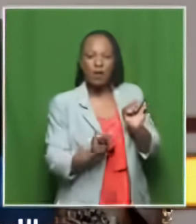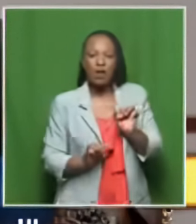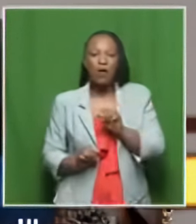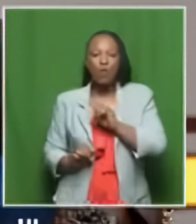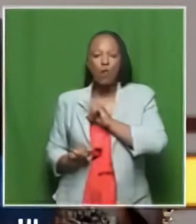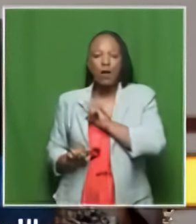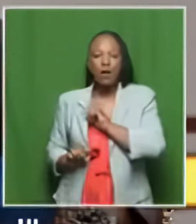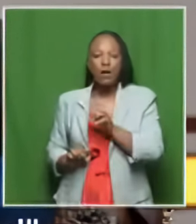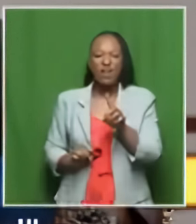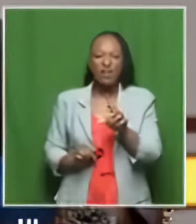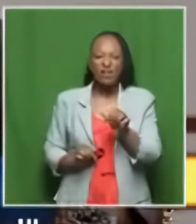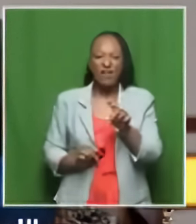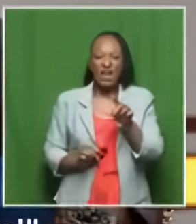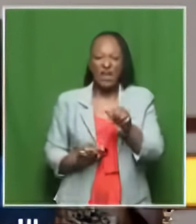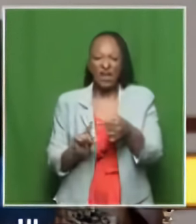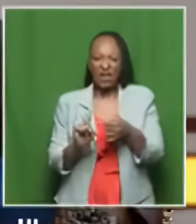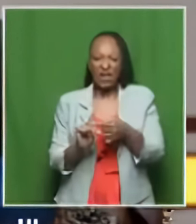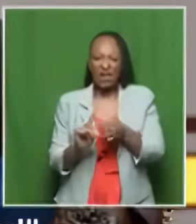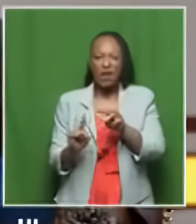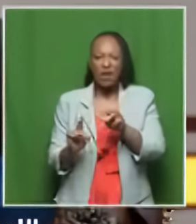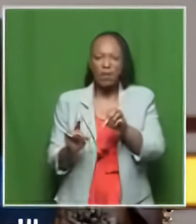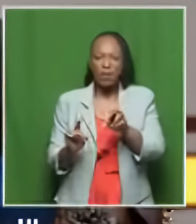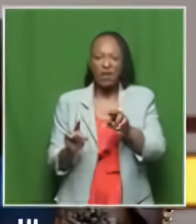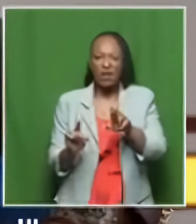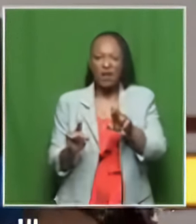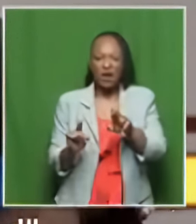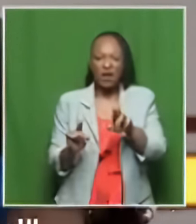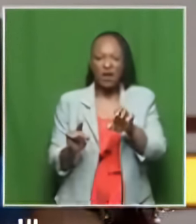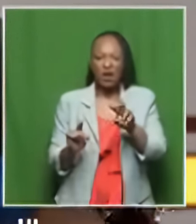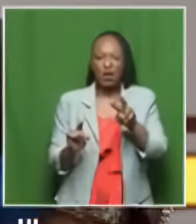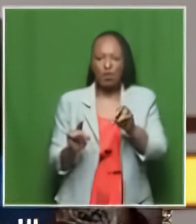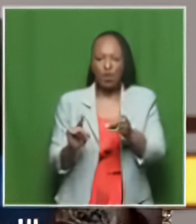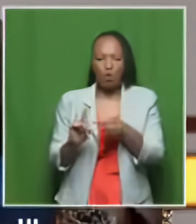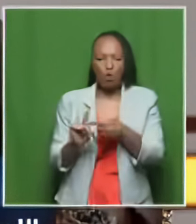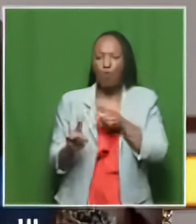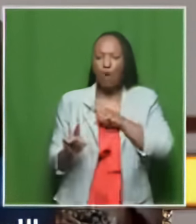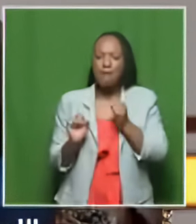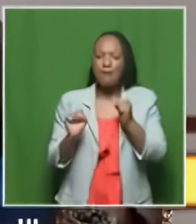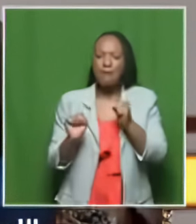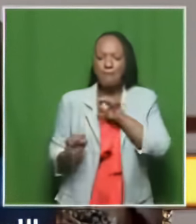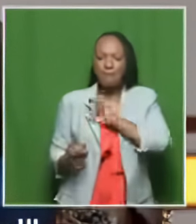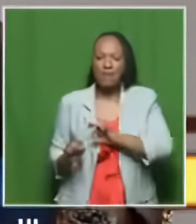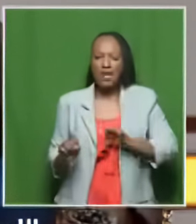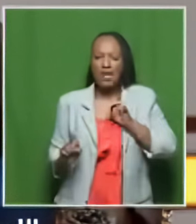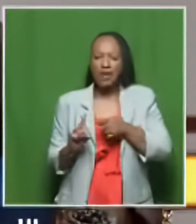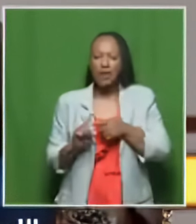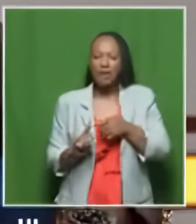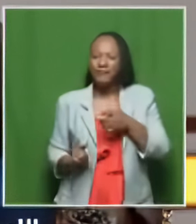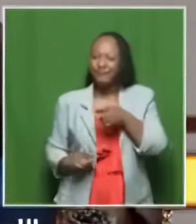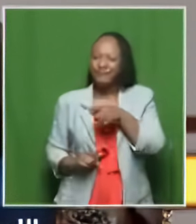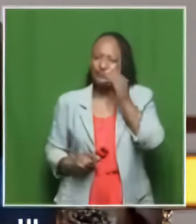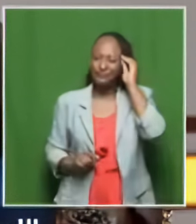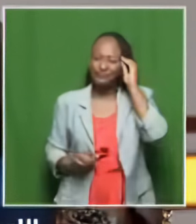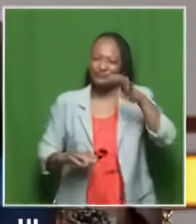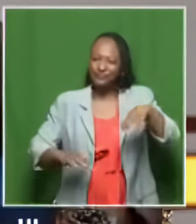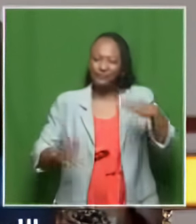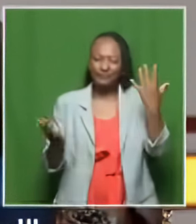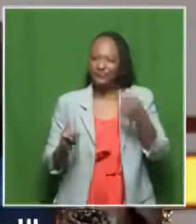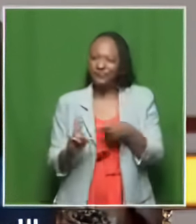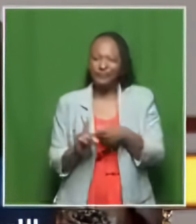Morero still be a mayor? The most person who has got no interest, none